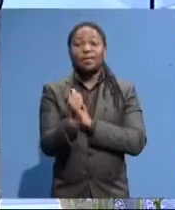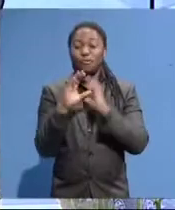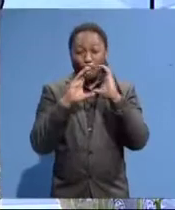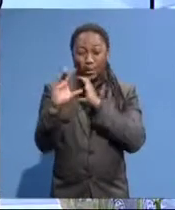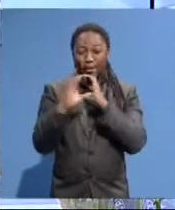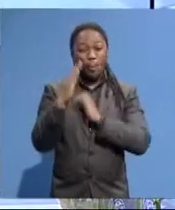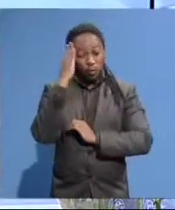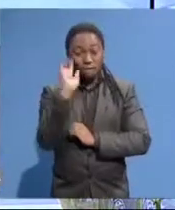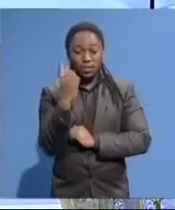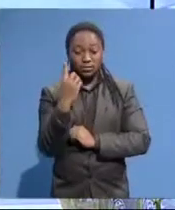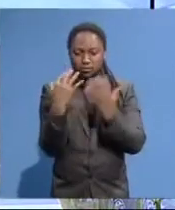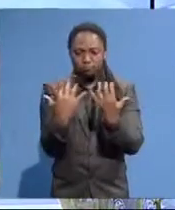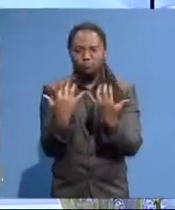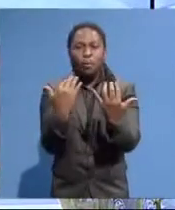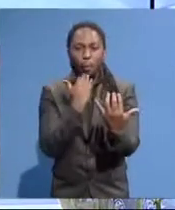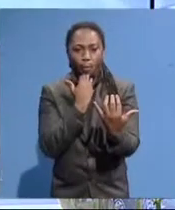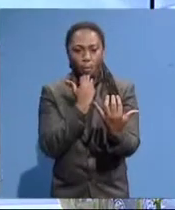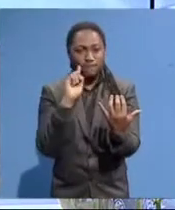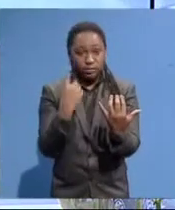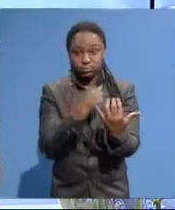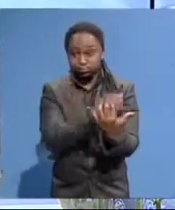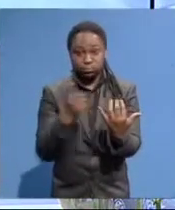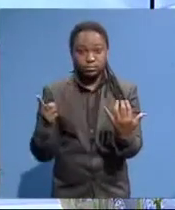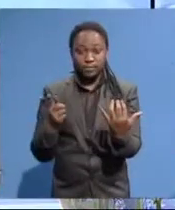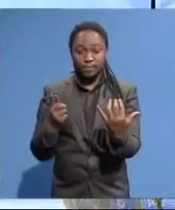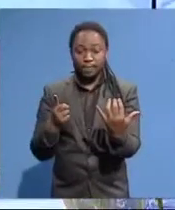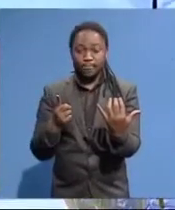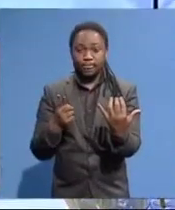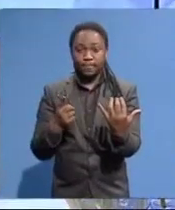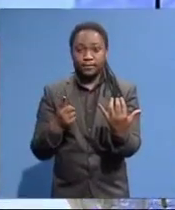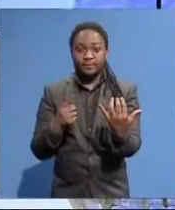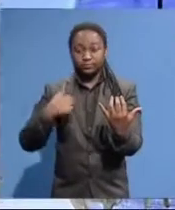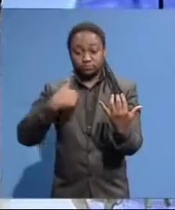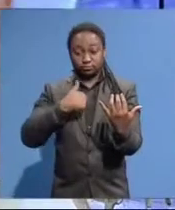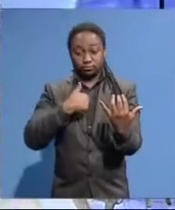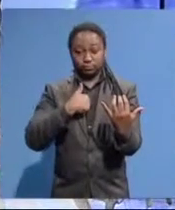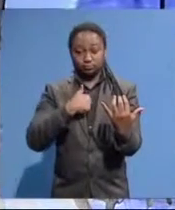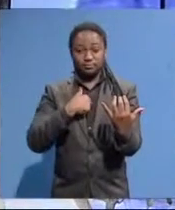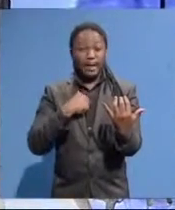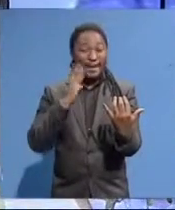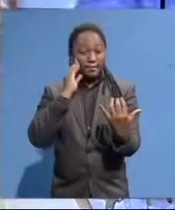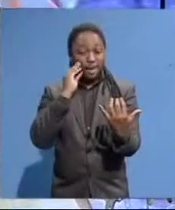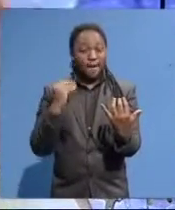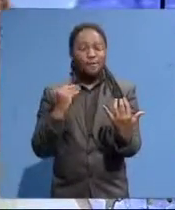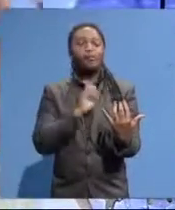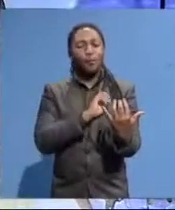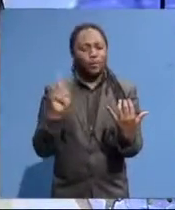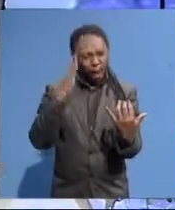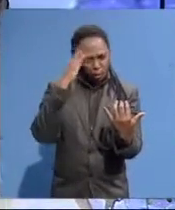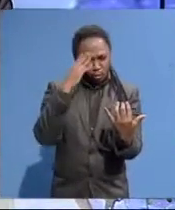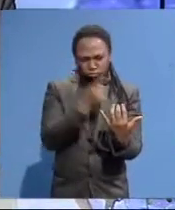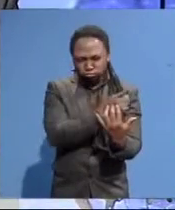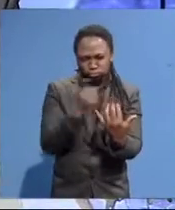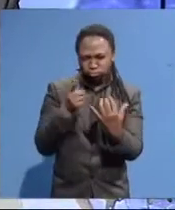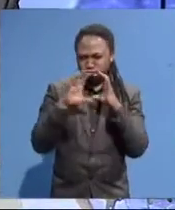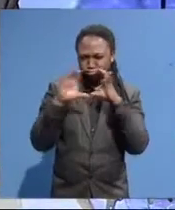that you're speaking to and utilizing the experience that you're going to engage with to determine how you engage with